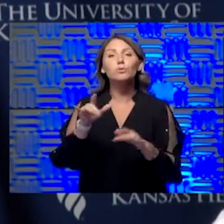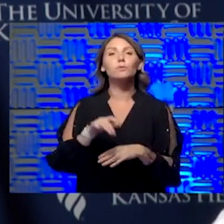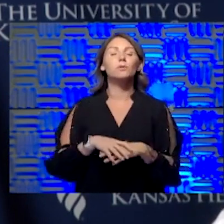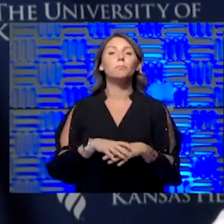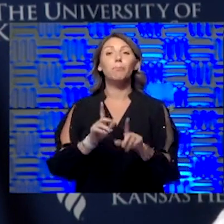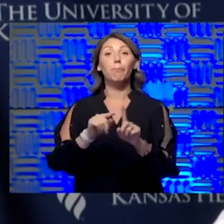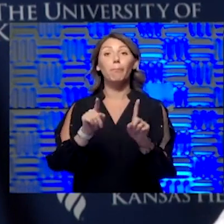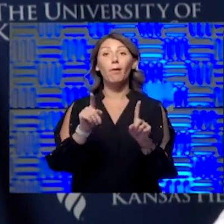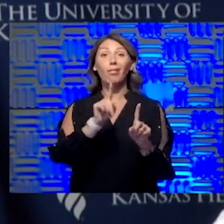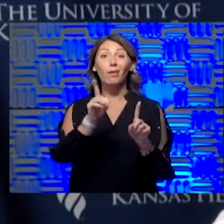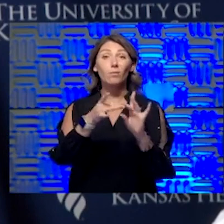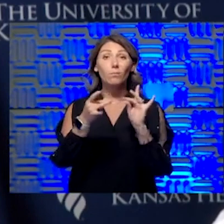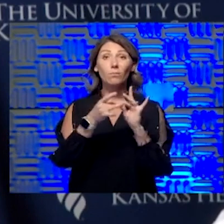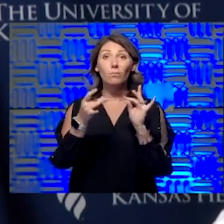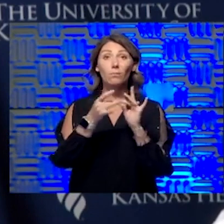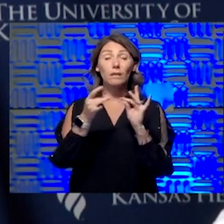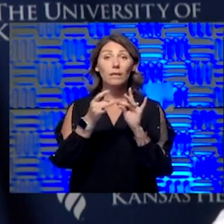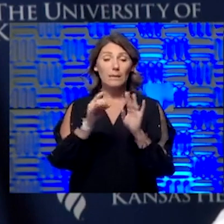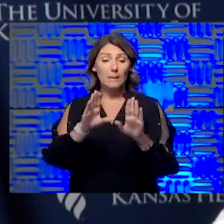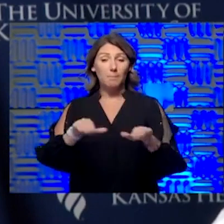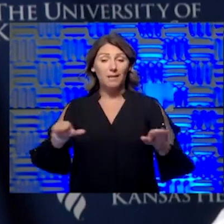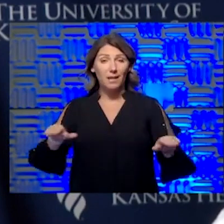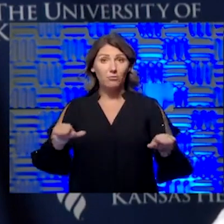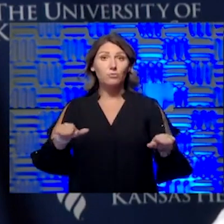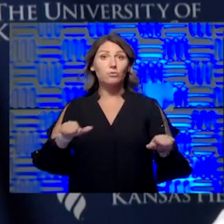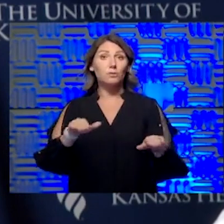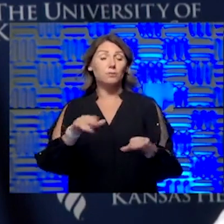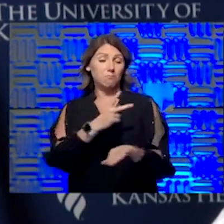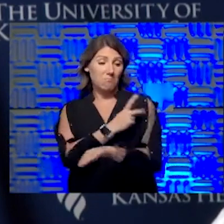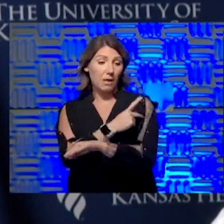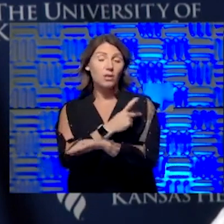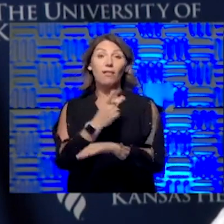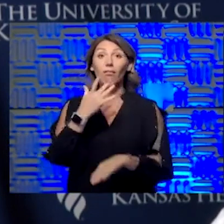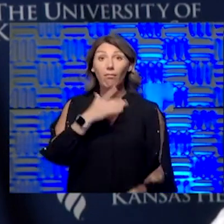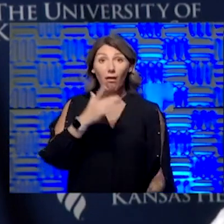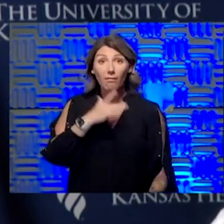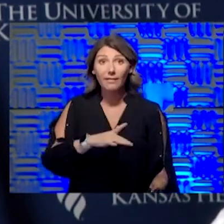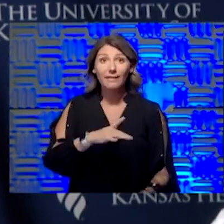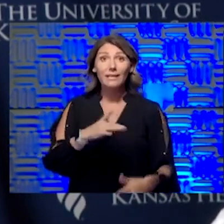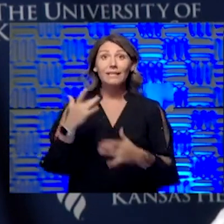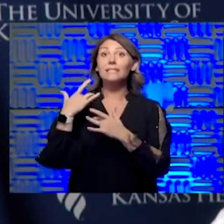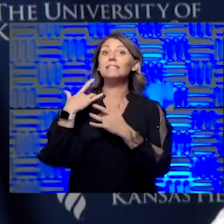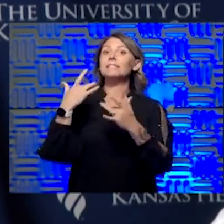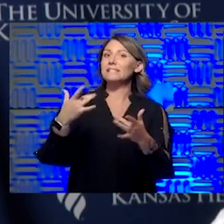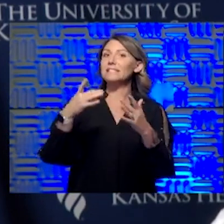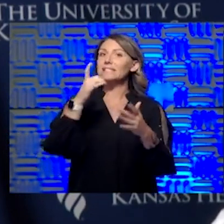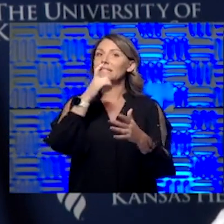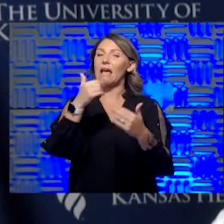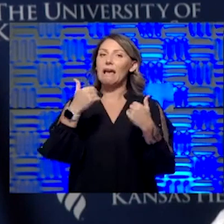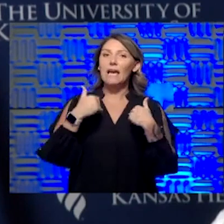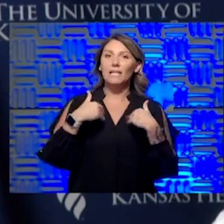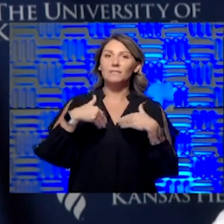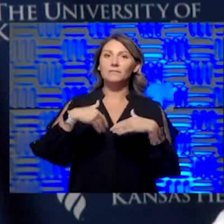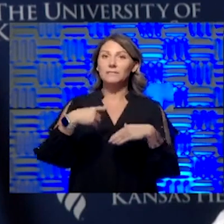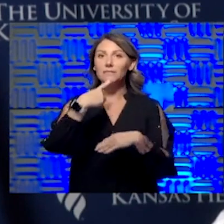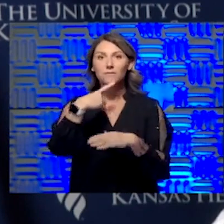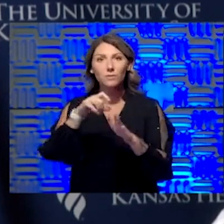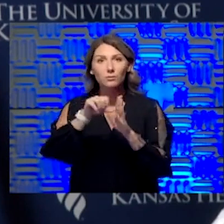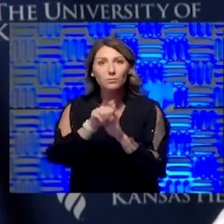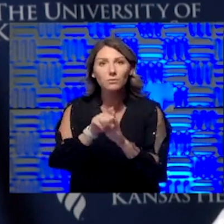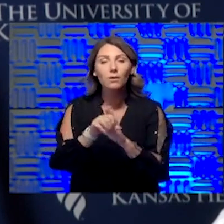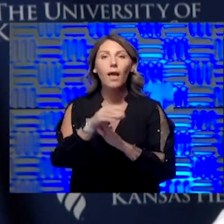all ages from early 20s, up to 80s. So I don't think we